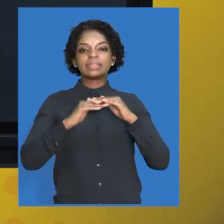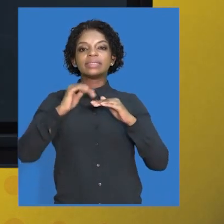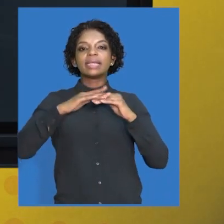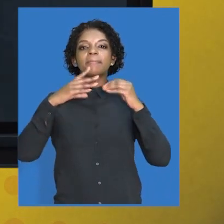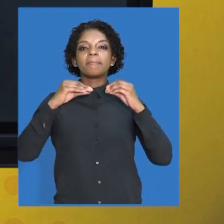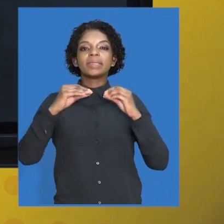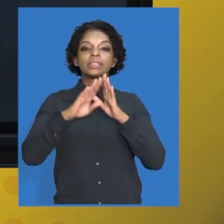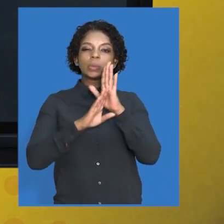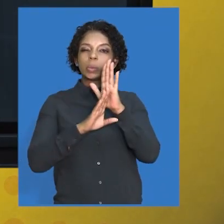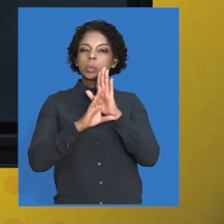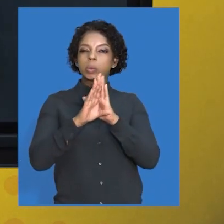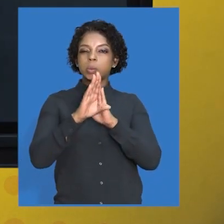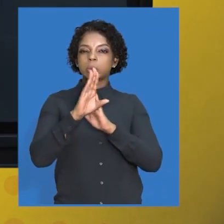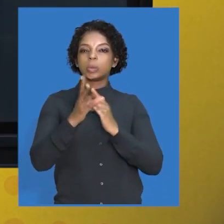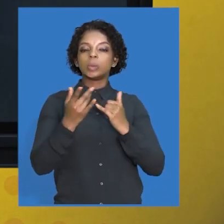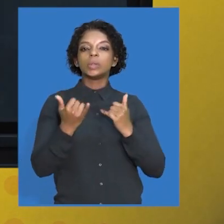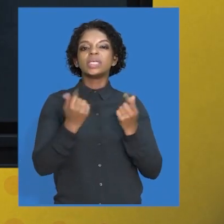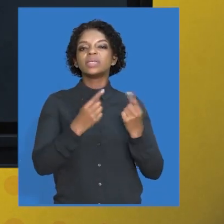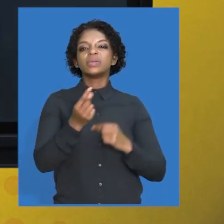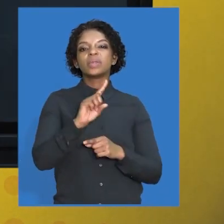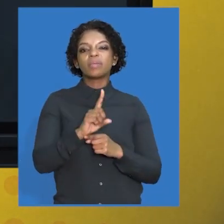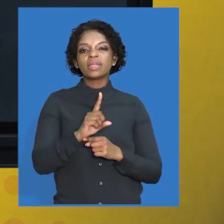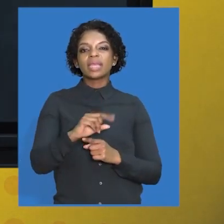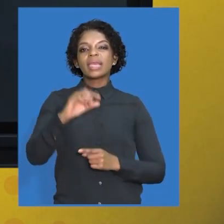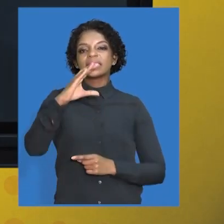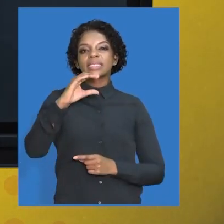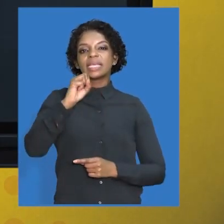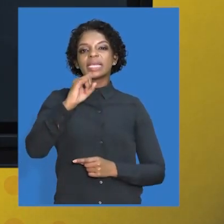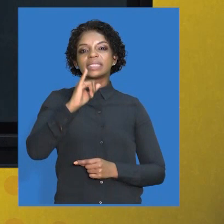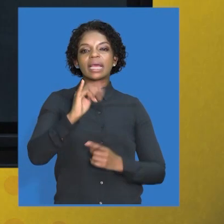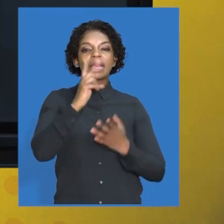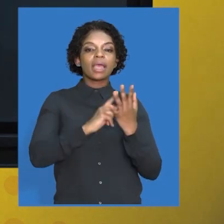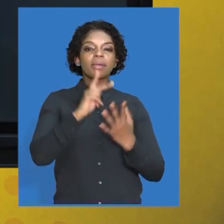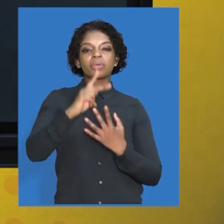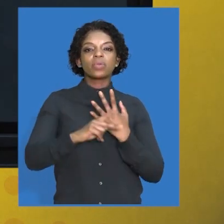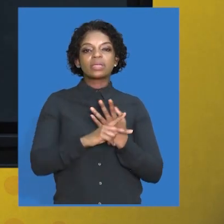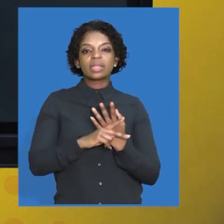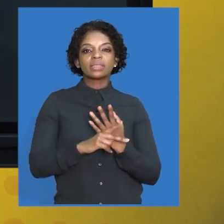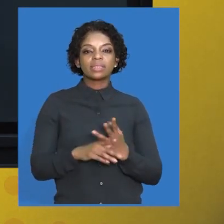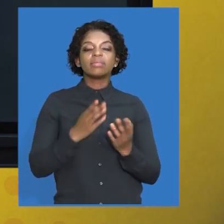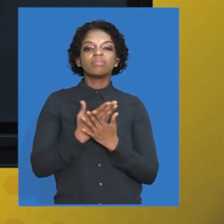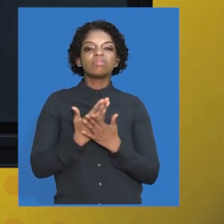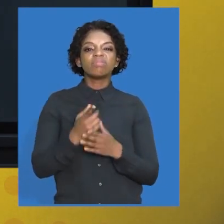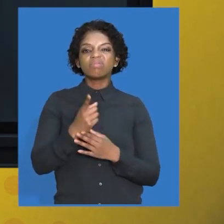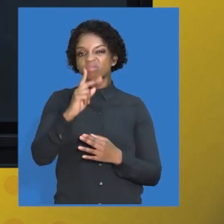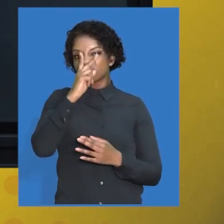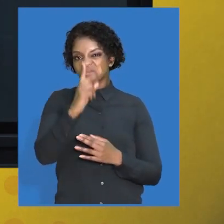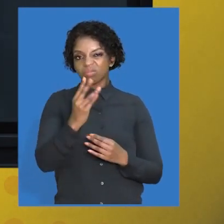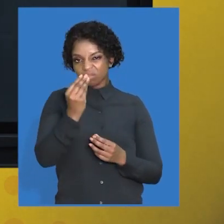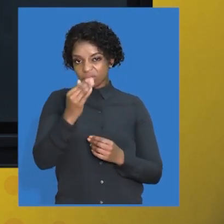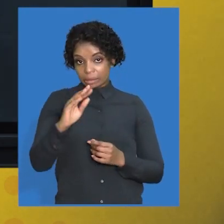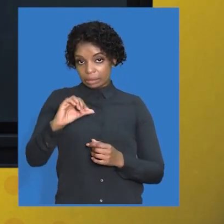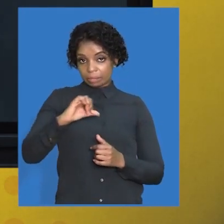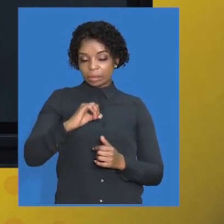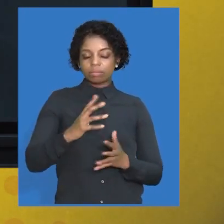Where if they had to invest in CSR projects now, they may not see a return on that investment, and that money can be